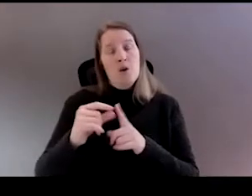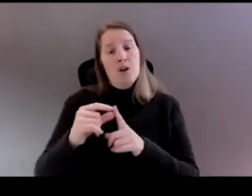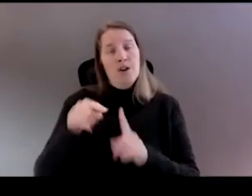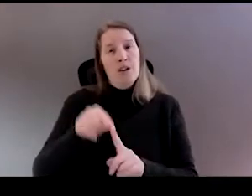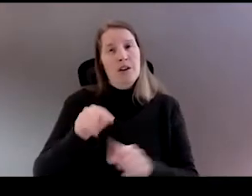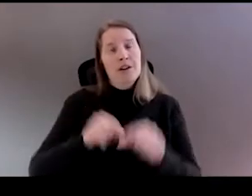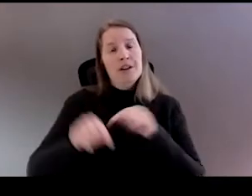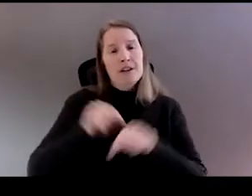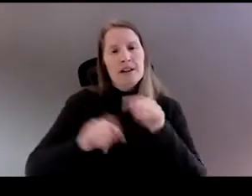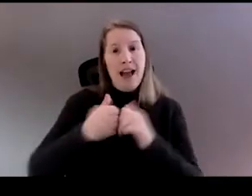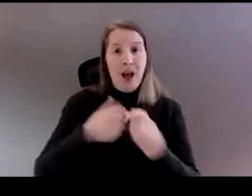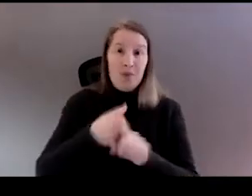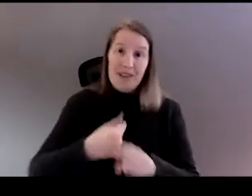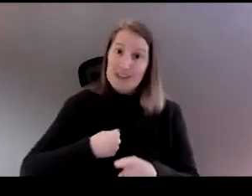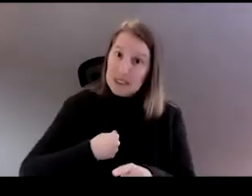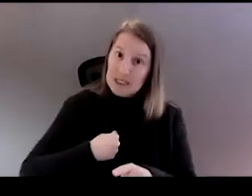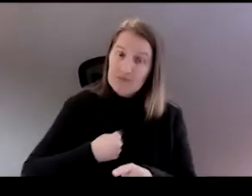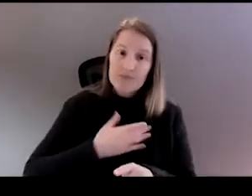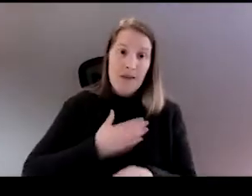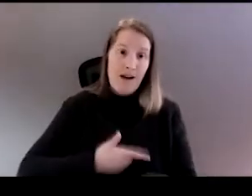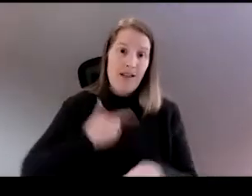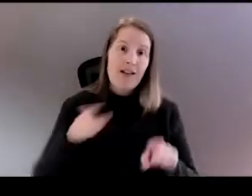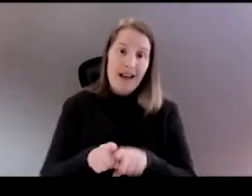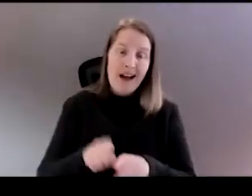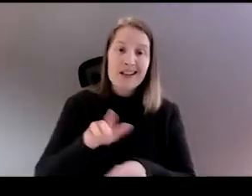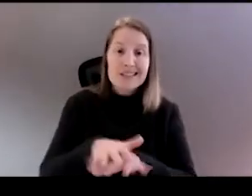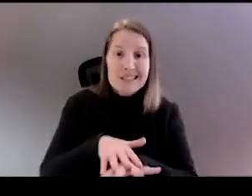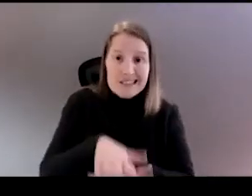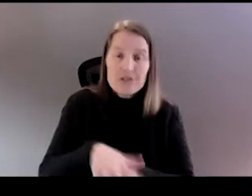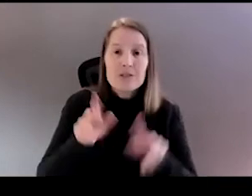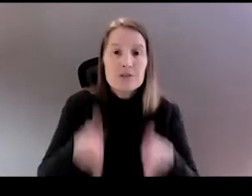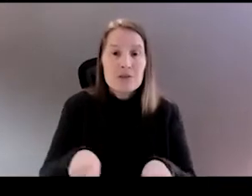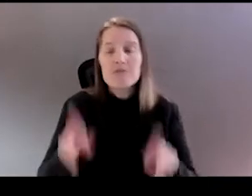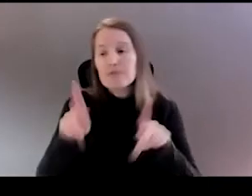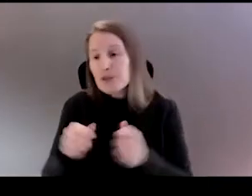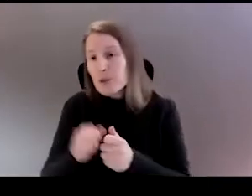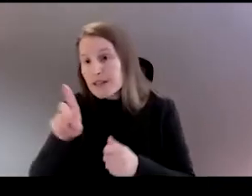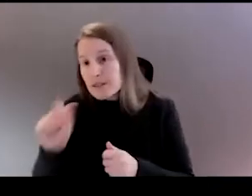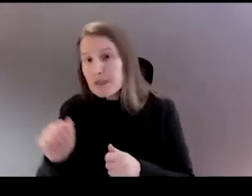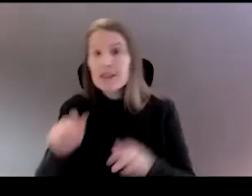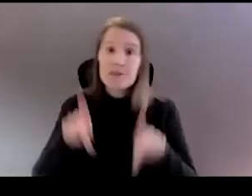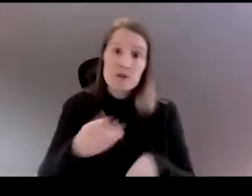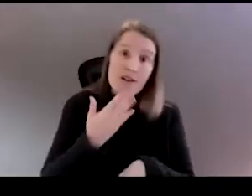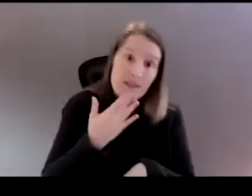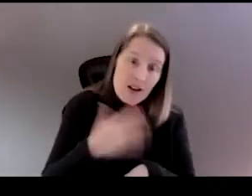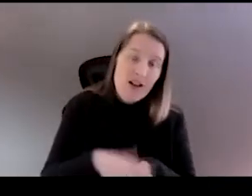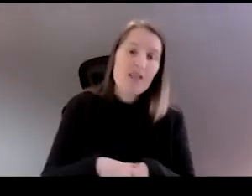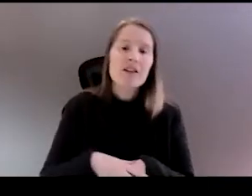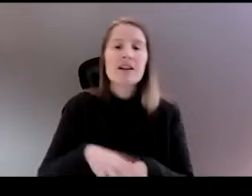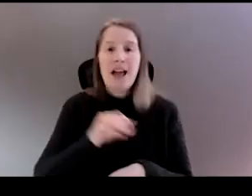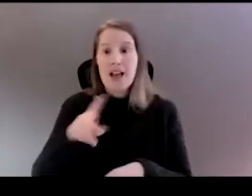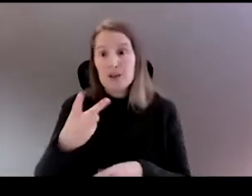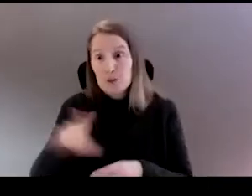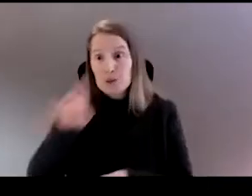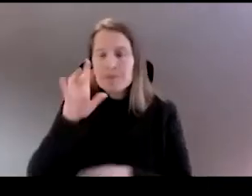in my life as an Indigenous person, as a person with a disability, as a person of color. I'm also two spirits. And I realized that